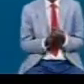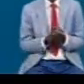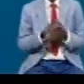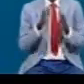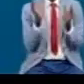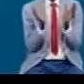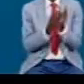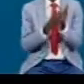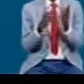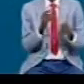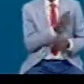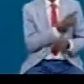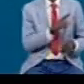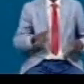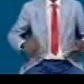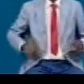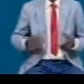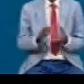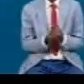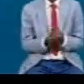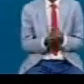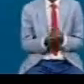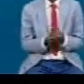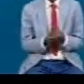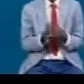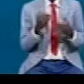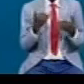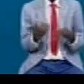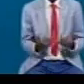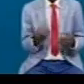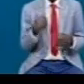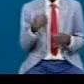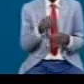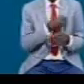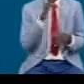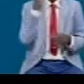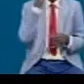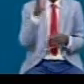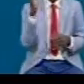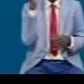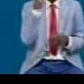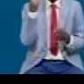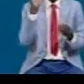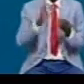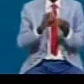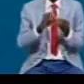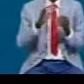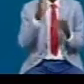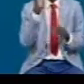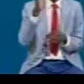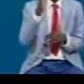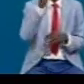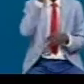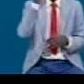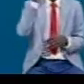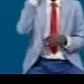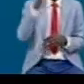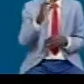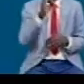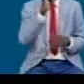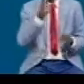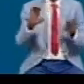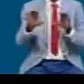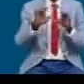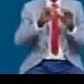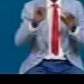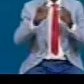the Lord. Right now we're going to listen to more testimony, because God is doing great